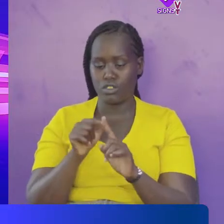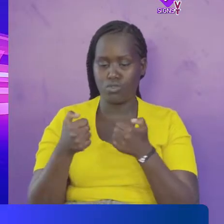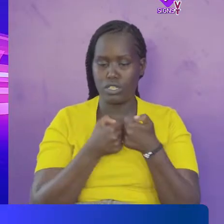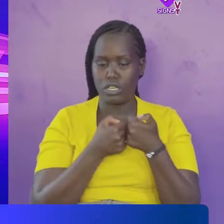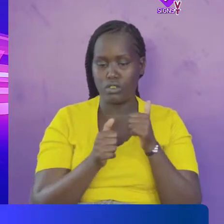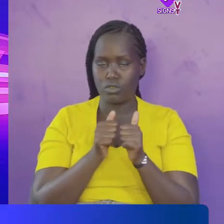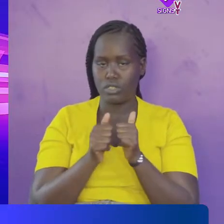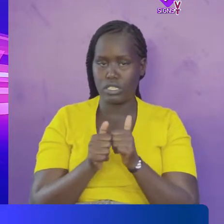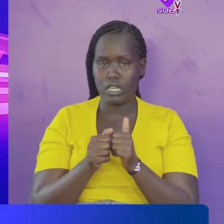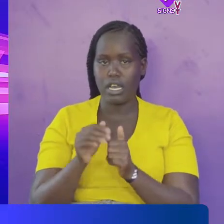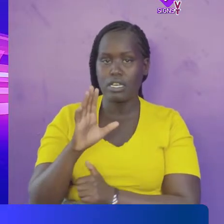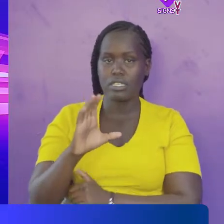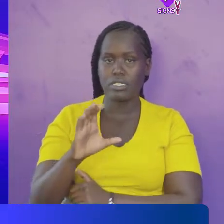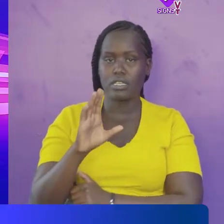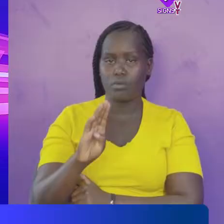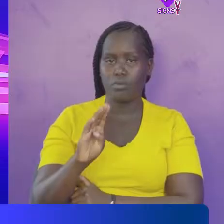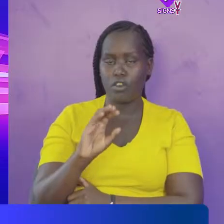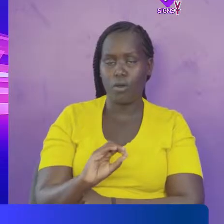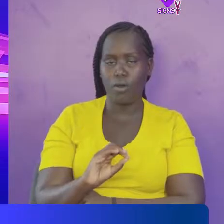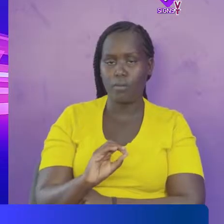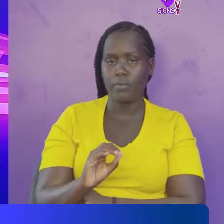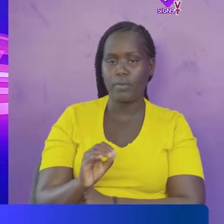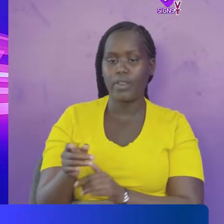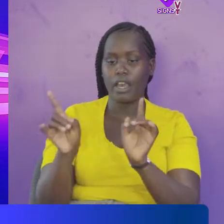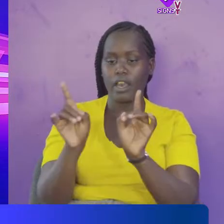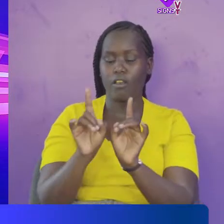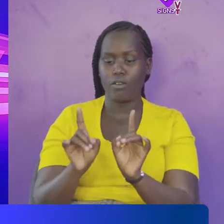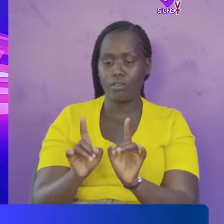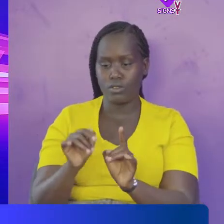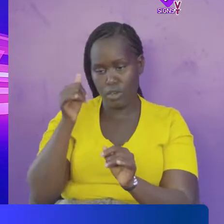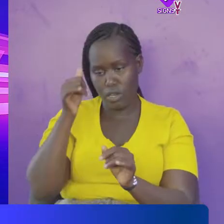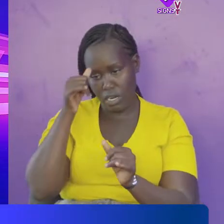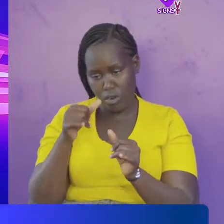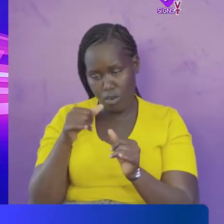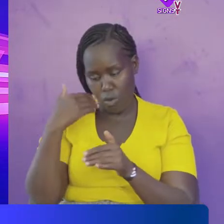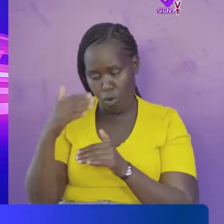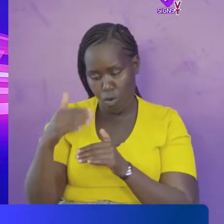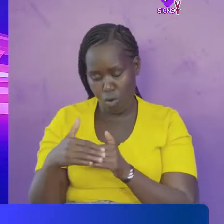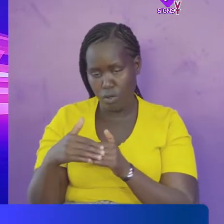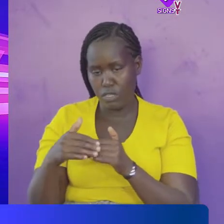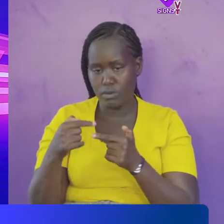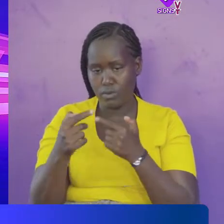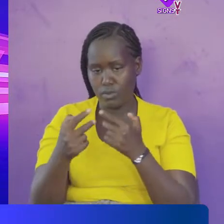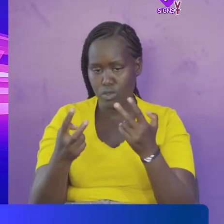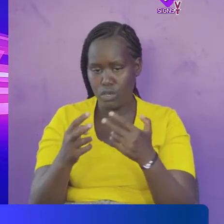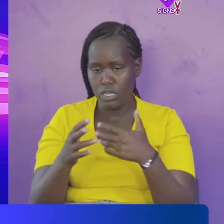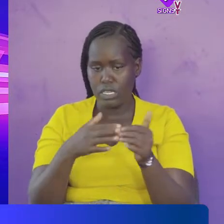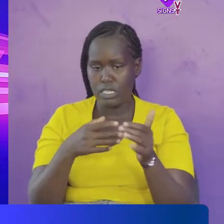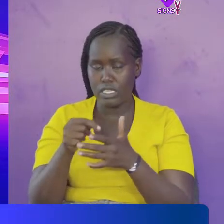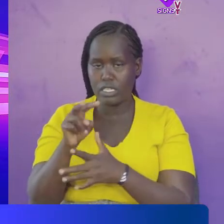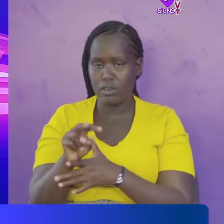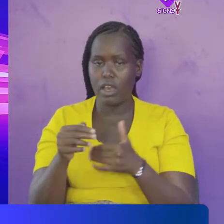community-based organization. Once again, also remember to always keep it Science TV and have yourselves a good day. Thank you.